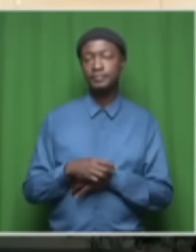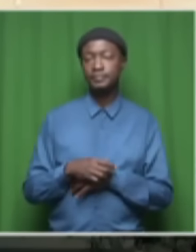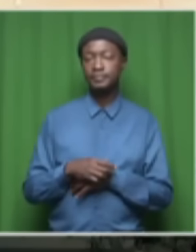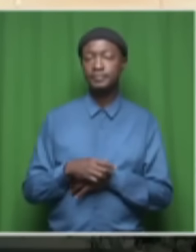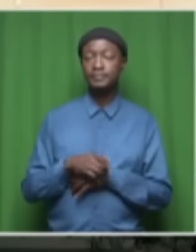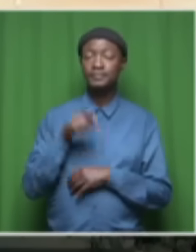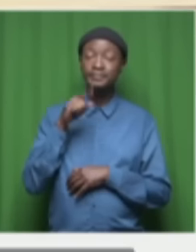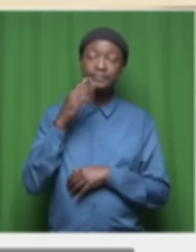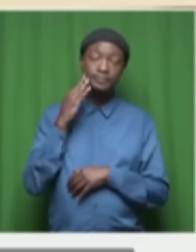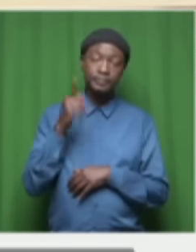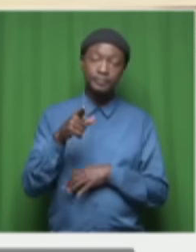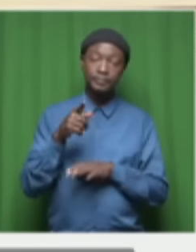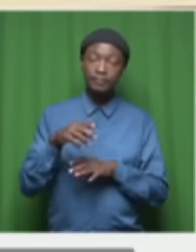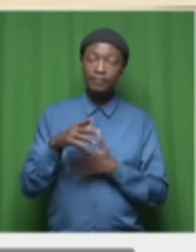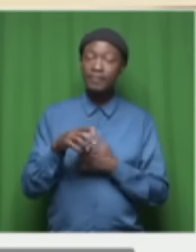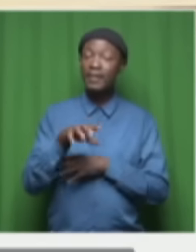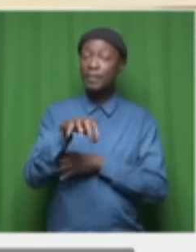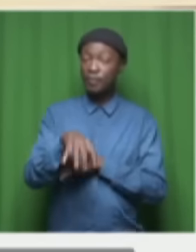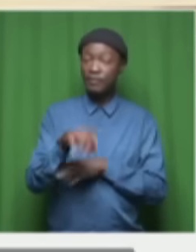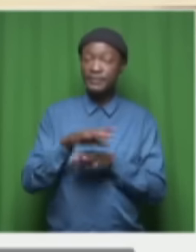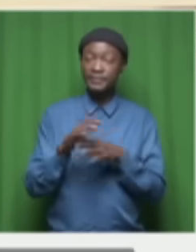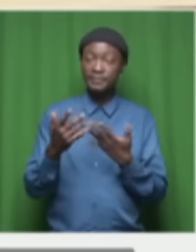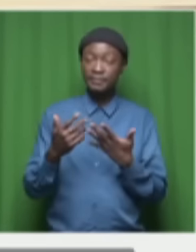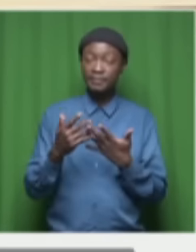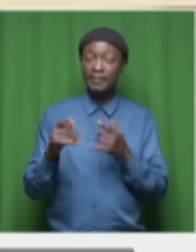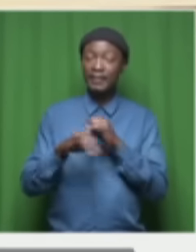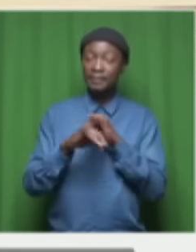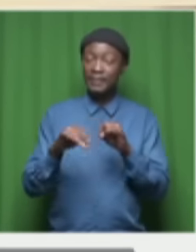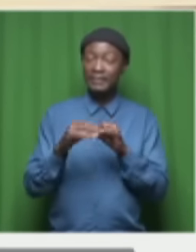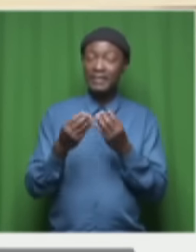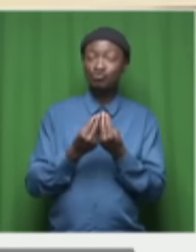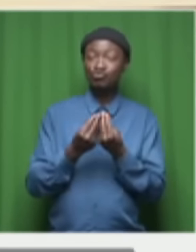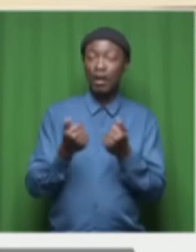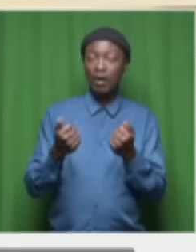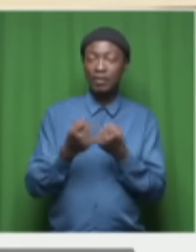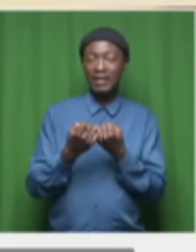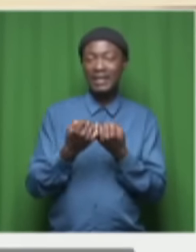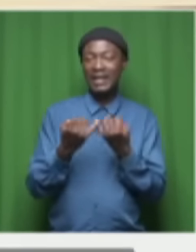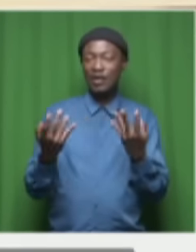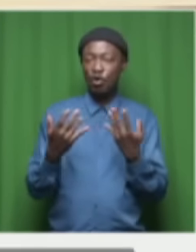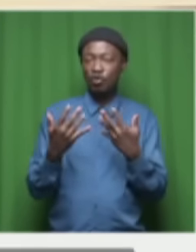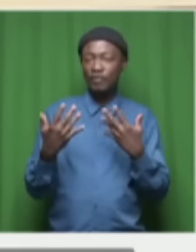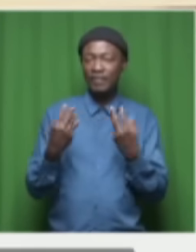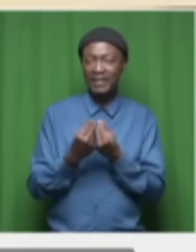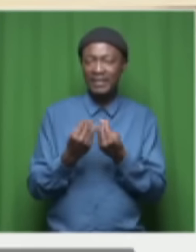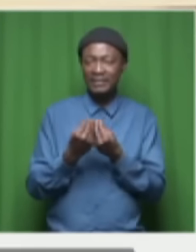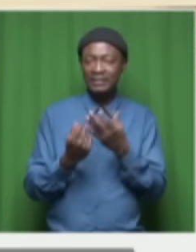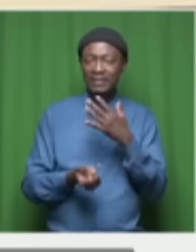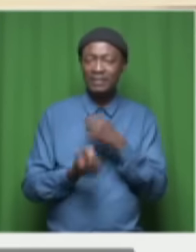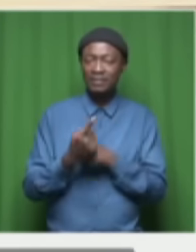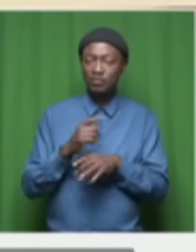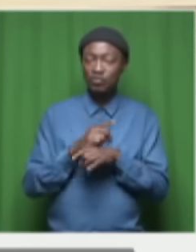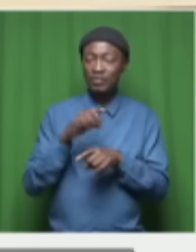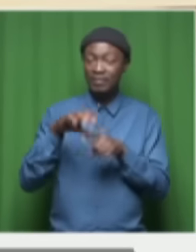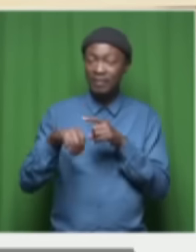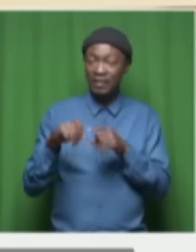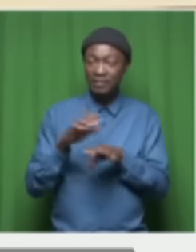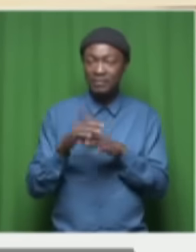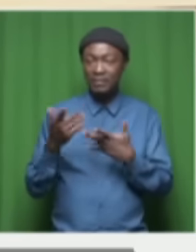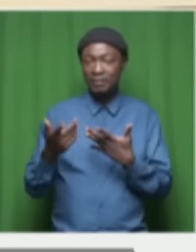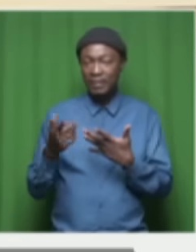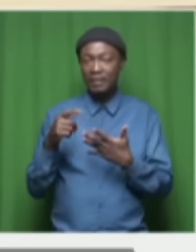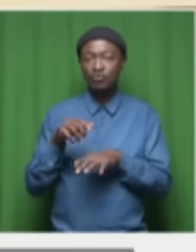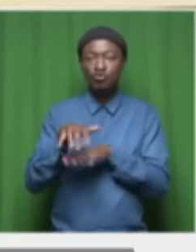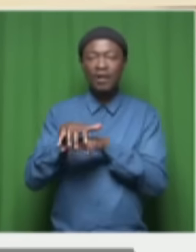when the province is experiencing drought, there are a lot of impacts, which you tend to find it either to the